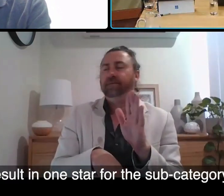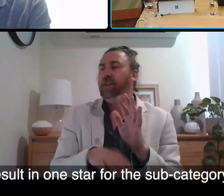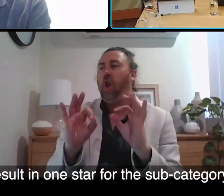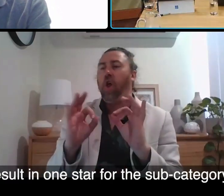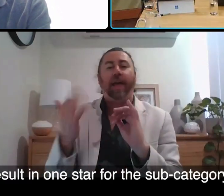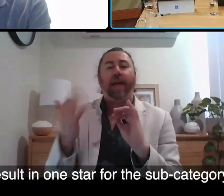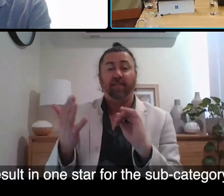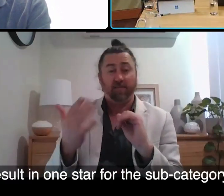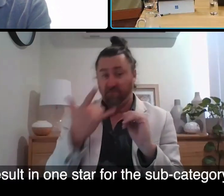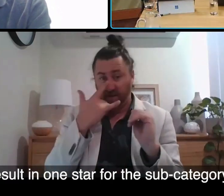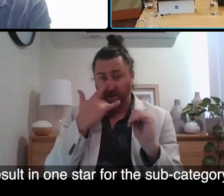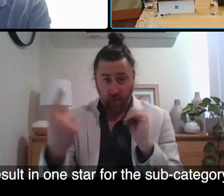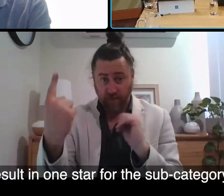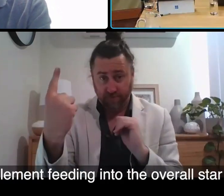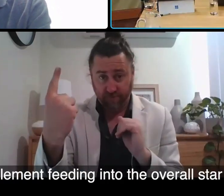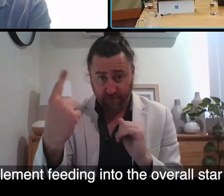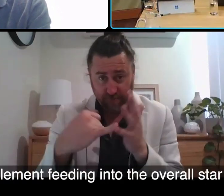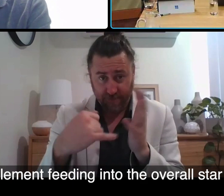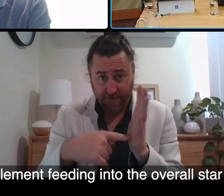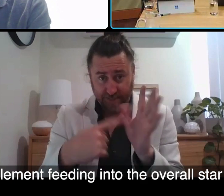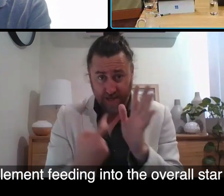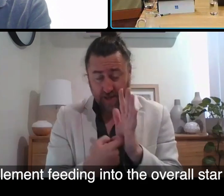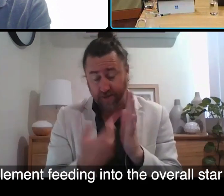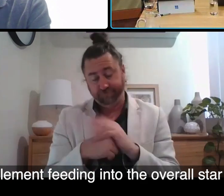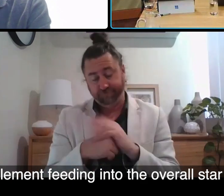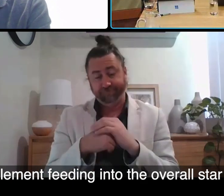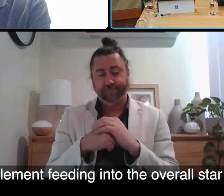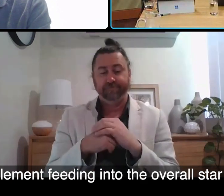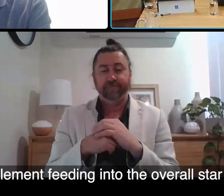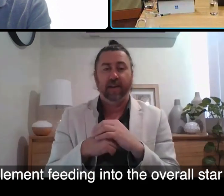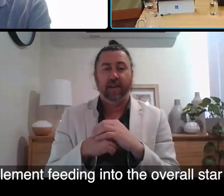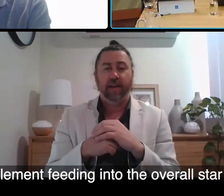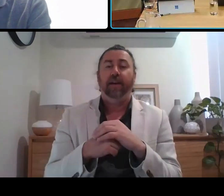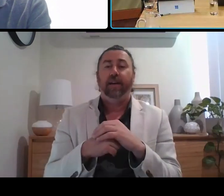in 1 star for the subcategory and for that element feeding into the overall star rating.